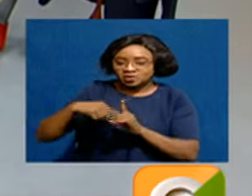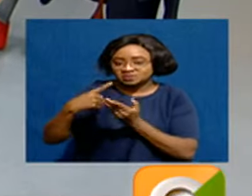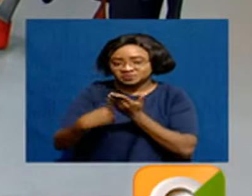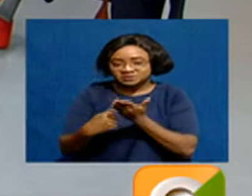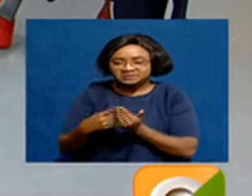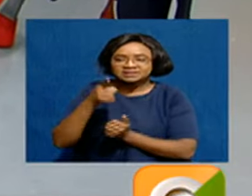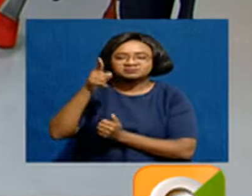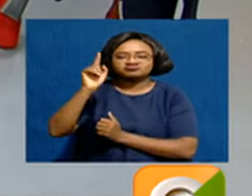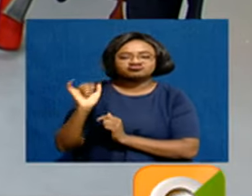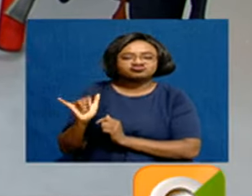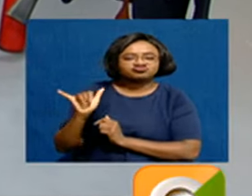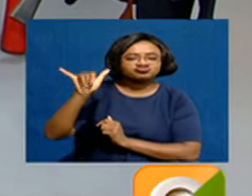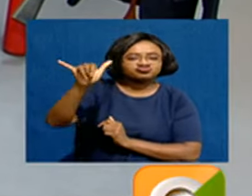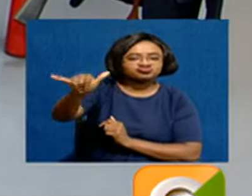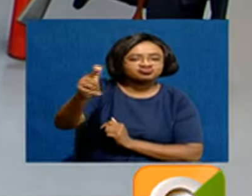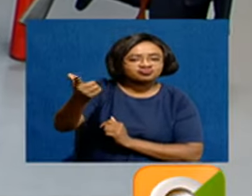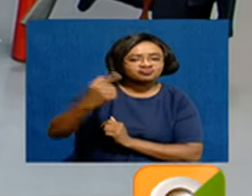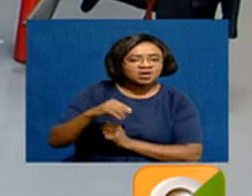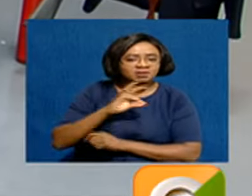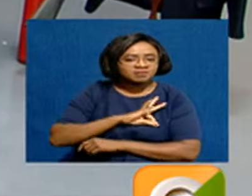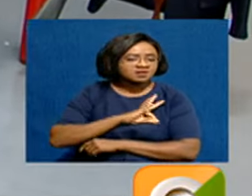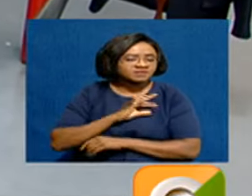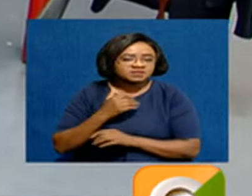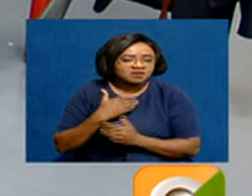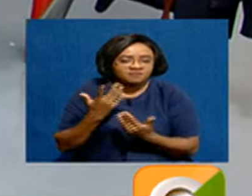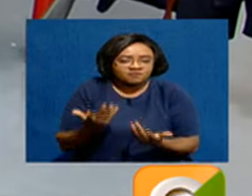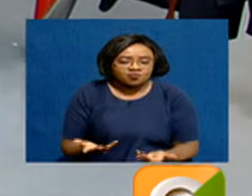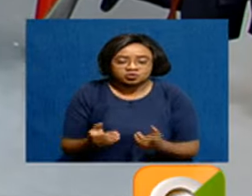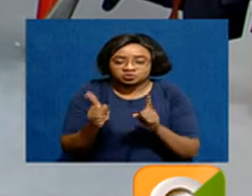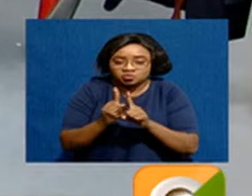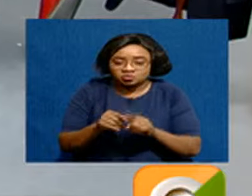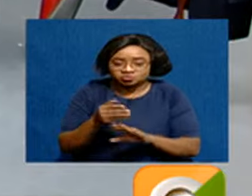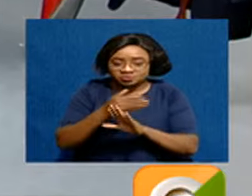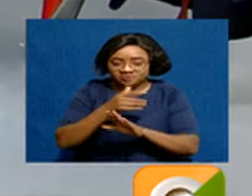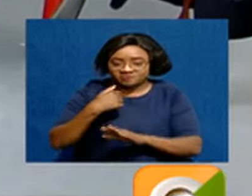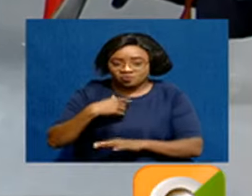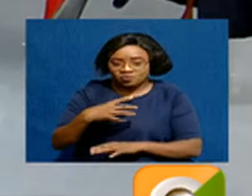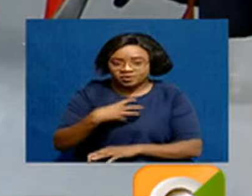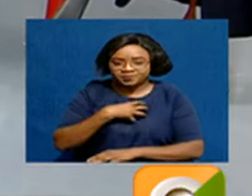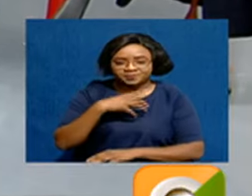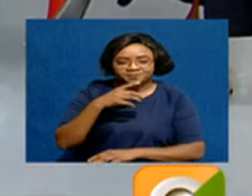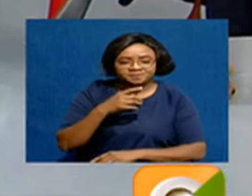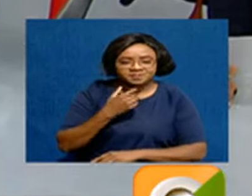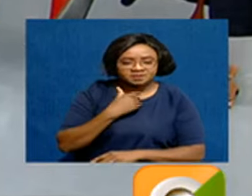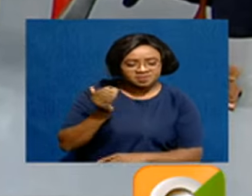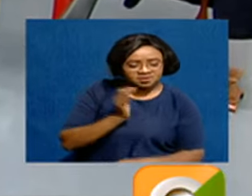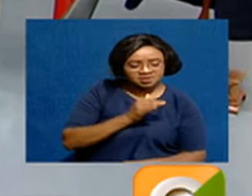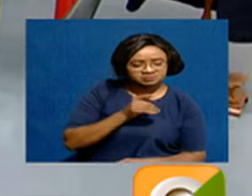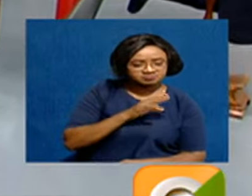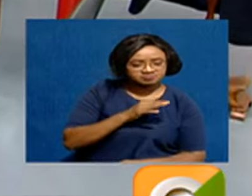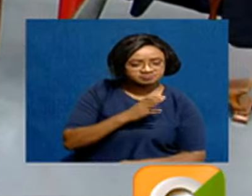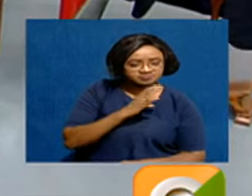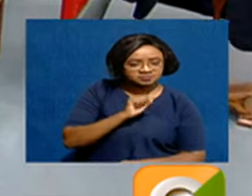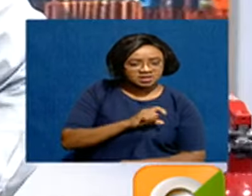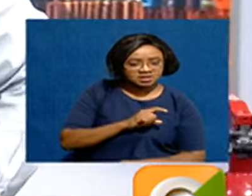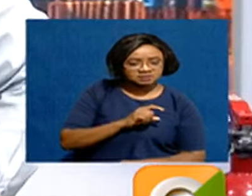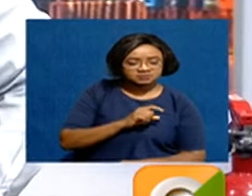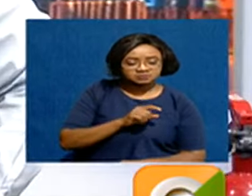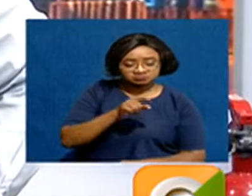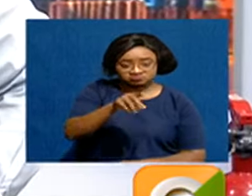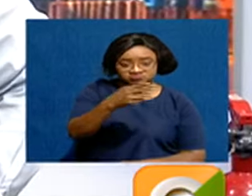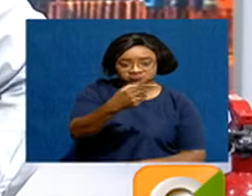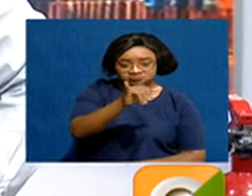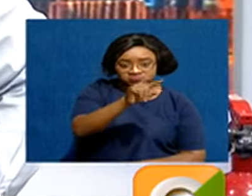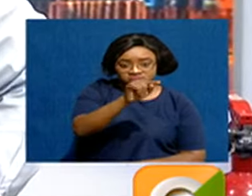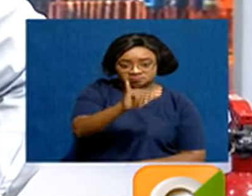we're expecting from the U.S. And before the break, I asked the CS, I said, Haiti's not your docket. It's